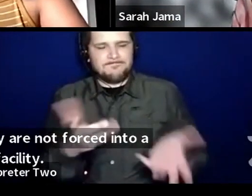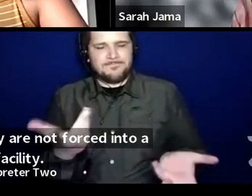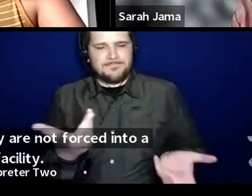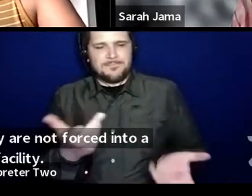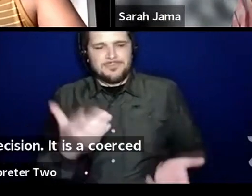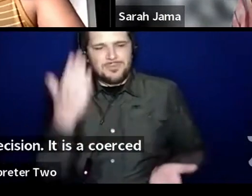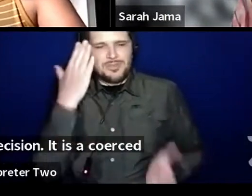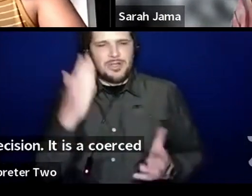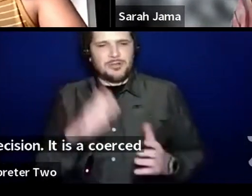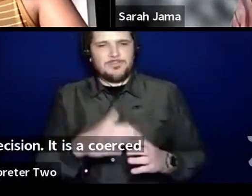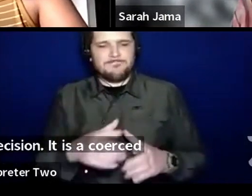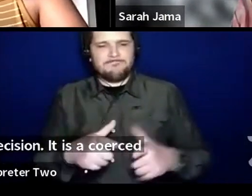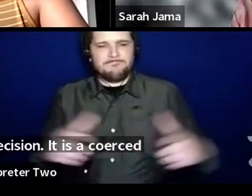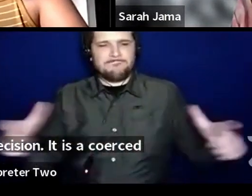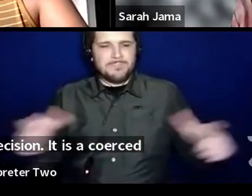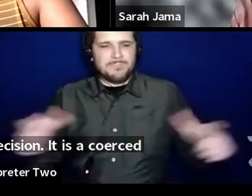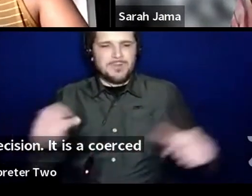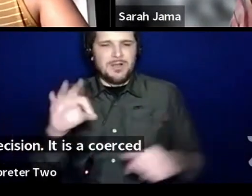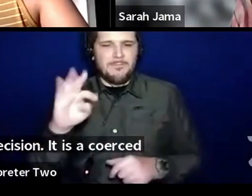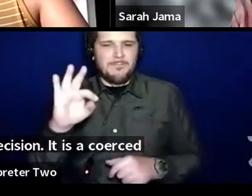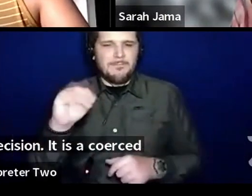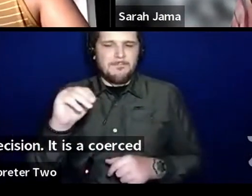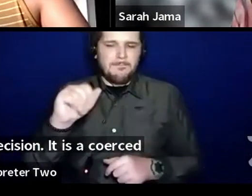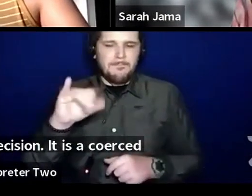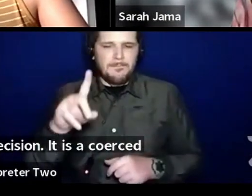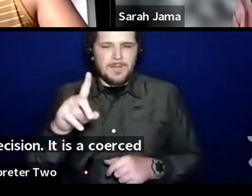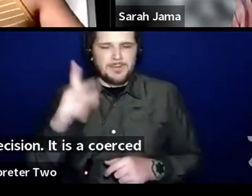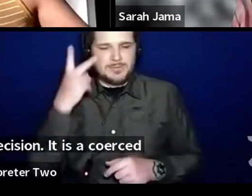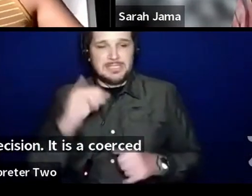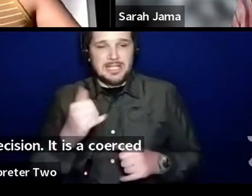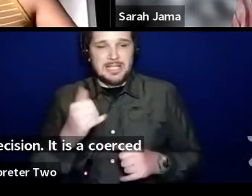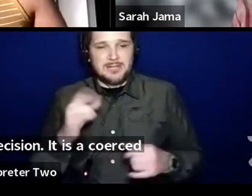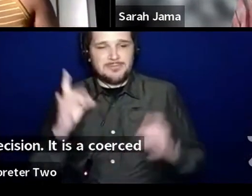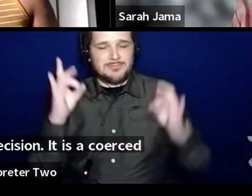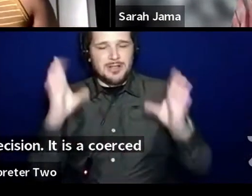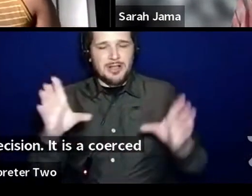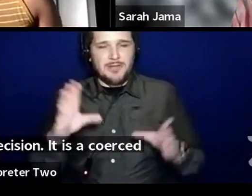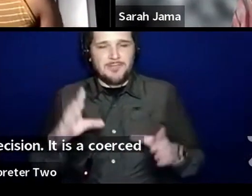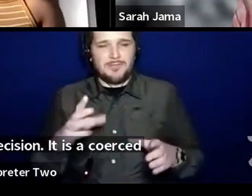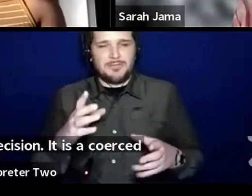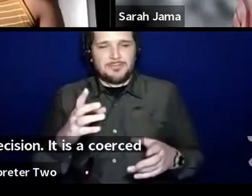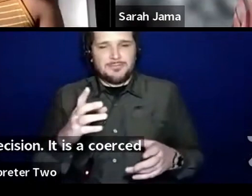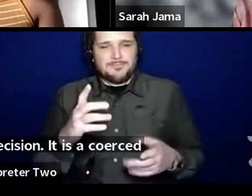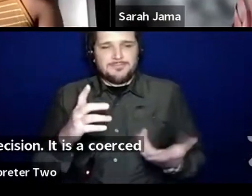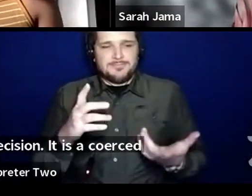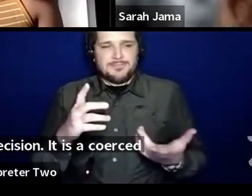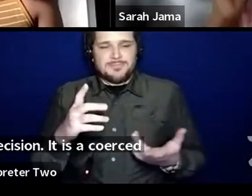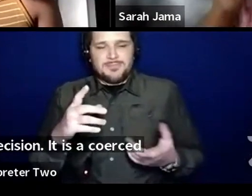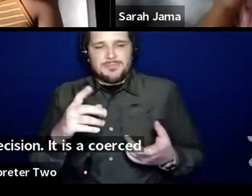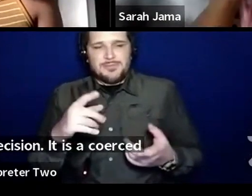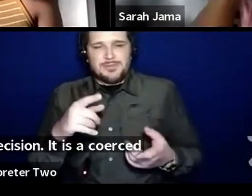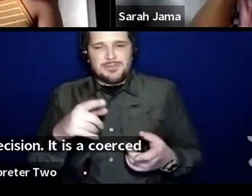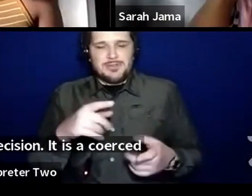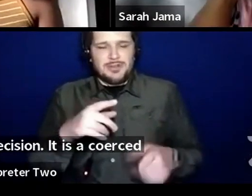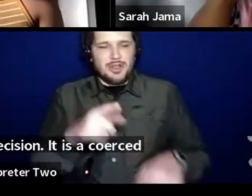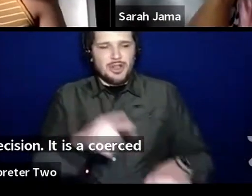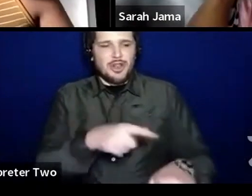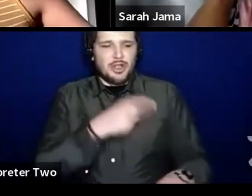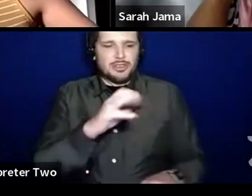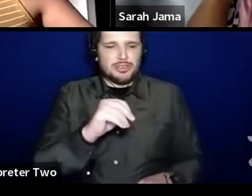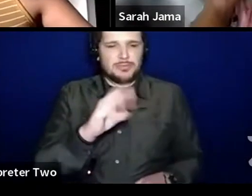MAiD, while we see how violent the conditions are, while abolitionists and long-term care advocates